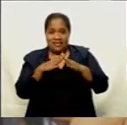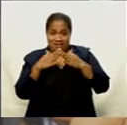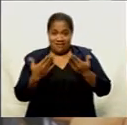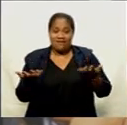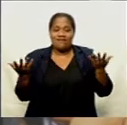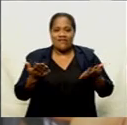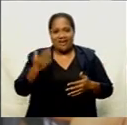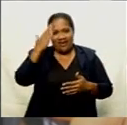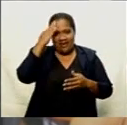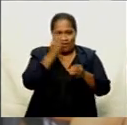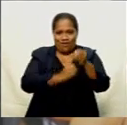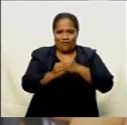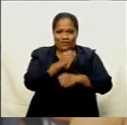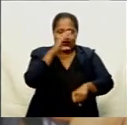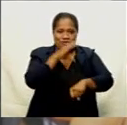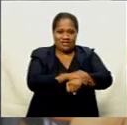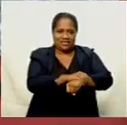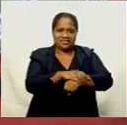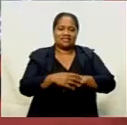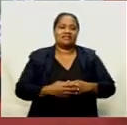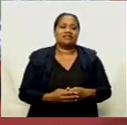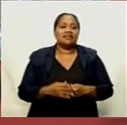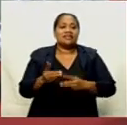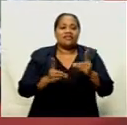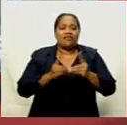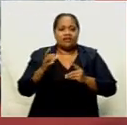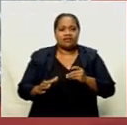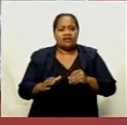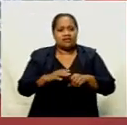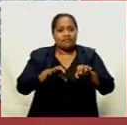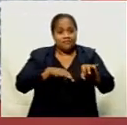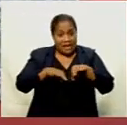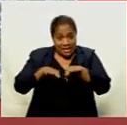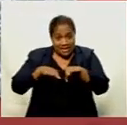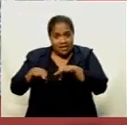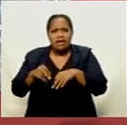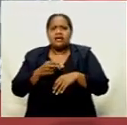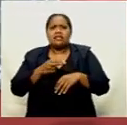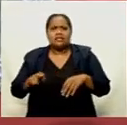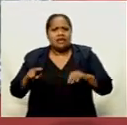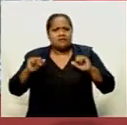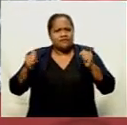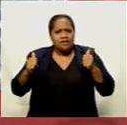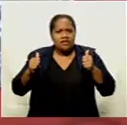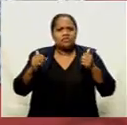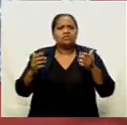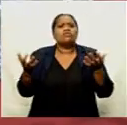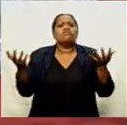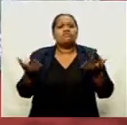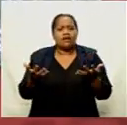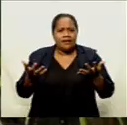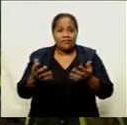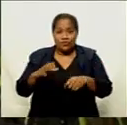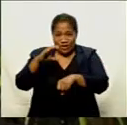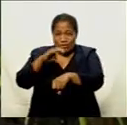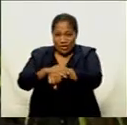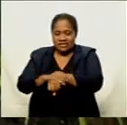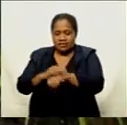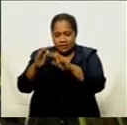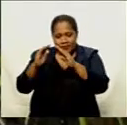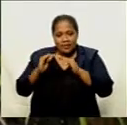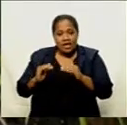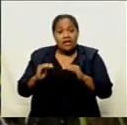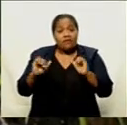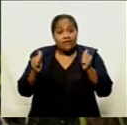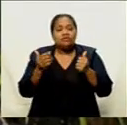positions like Director Community Policing, Director of Planning, and then I was promoted to the Assistant